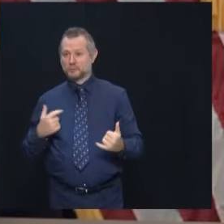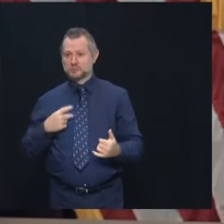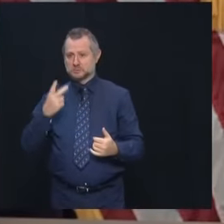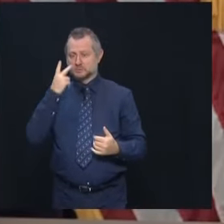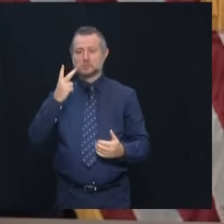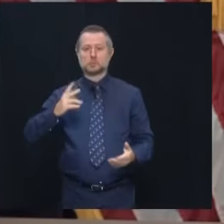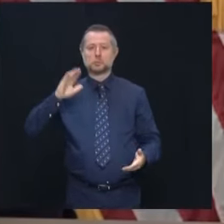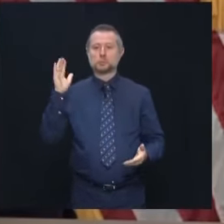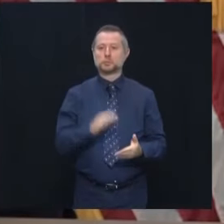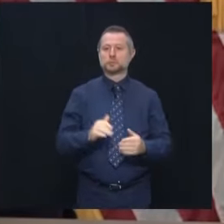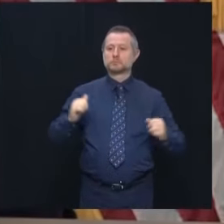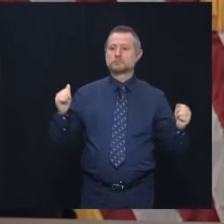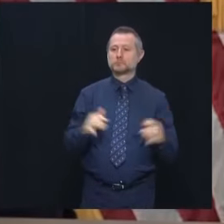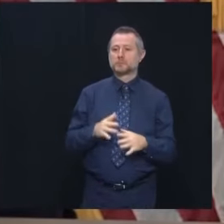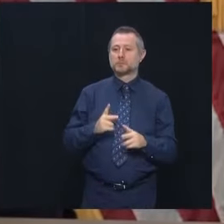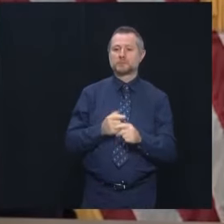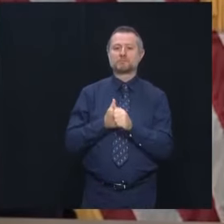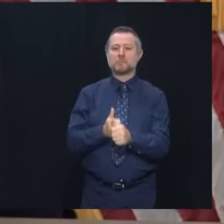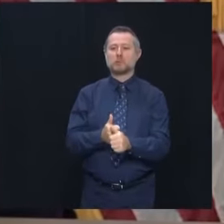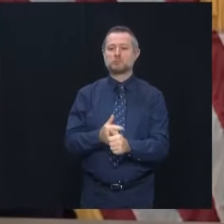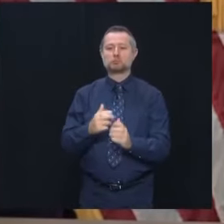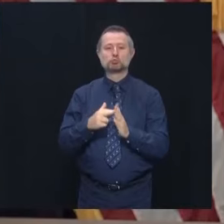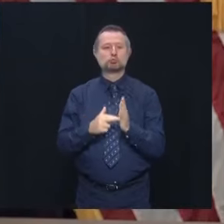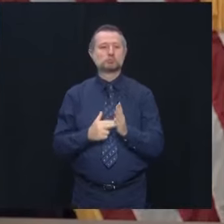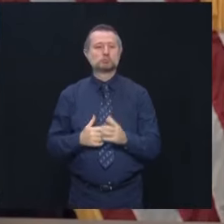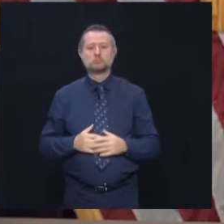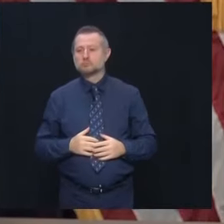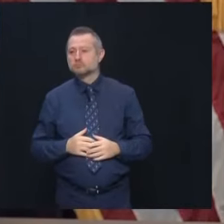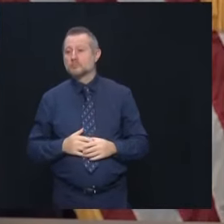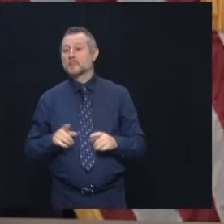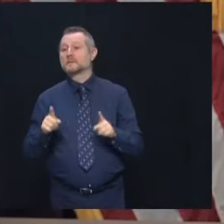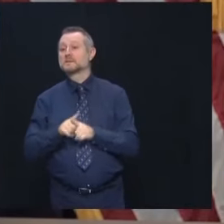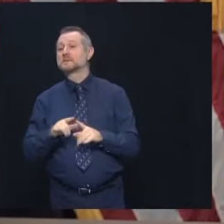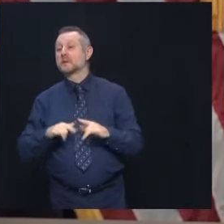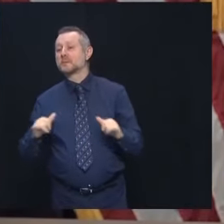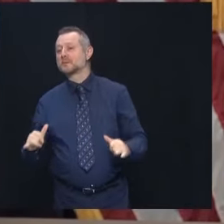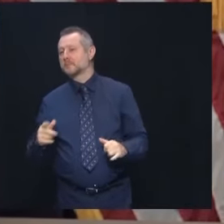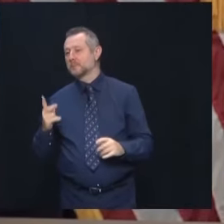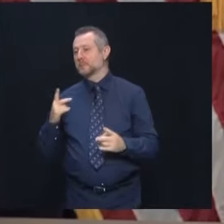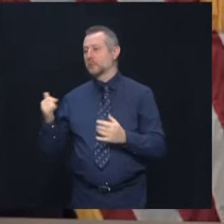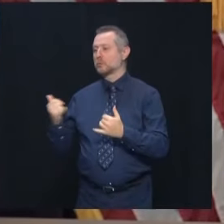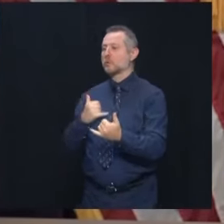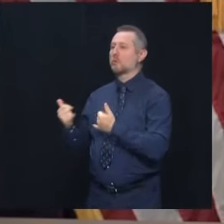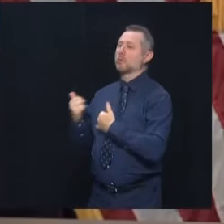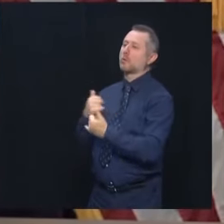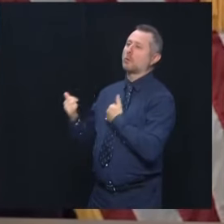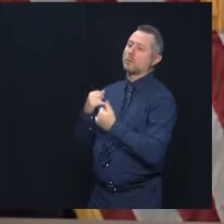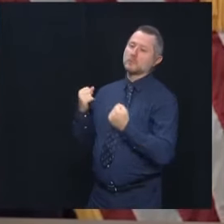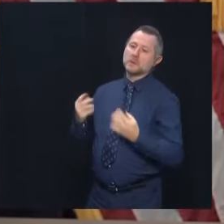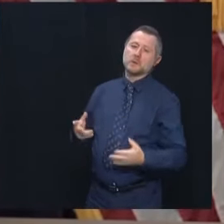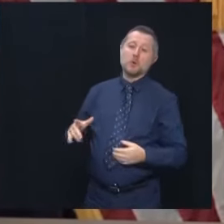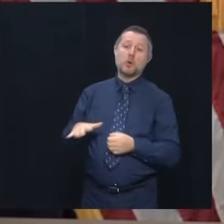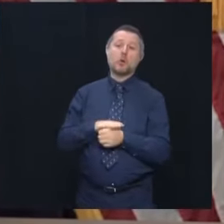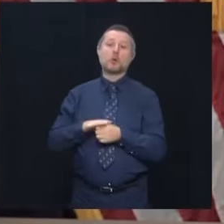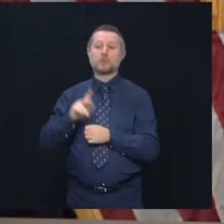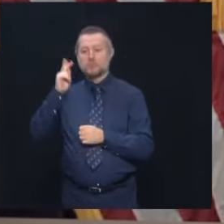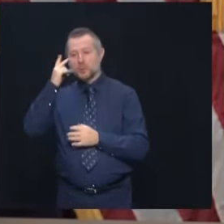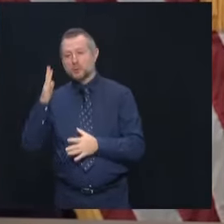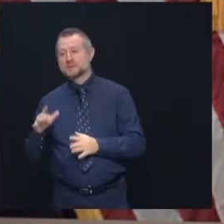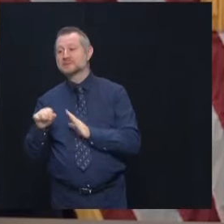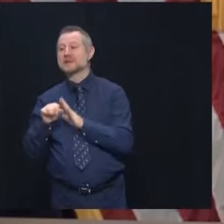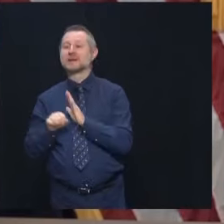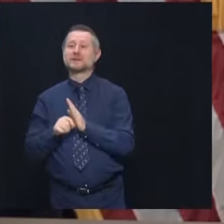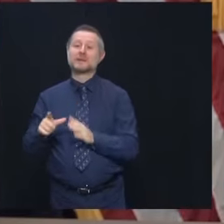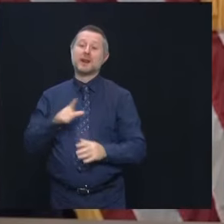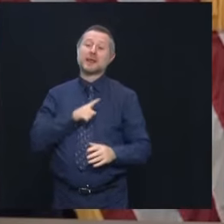in compliance. At the same time, my phone was ringing off the hook, Robert's phone was ringing off the hook from local politicians, state legislators, assembly, and